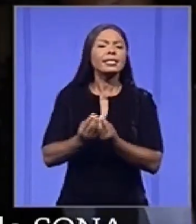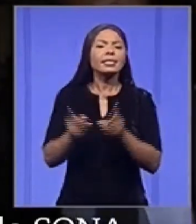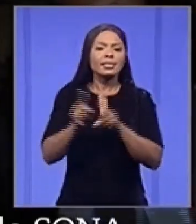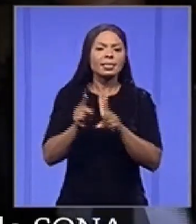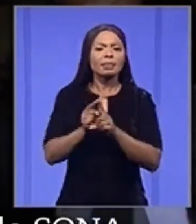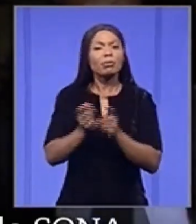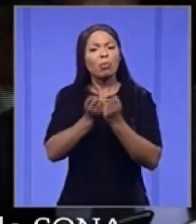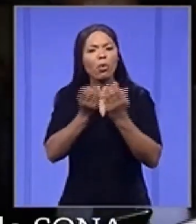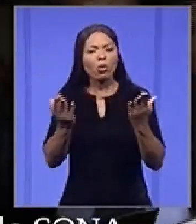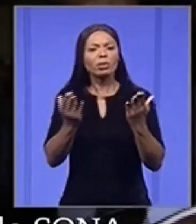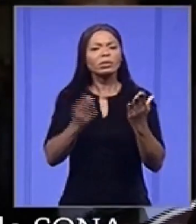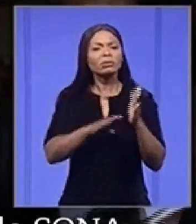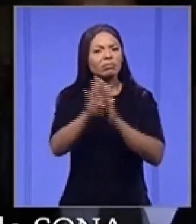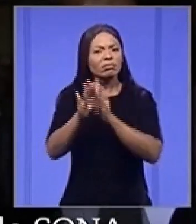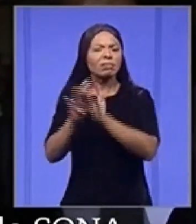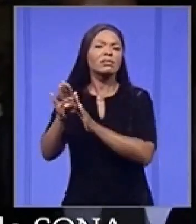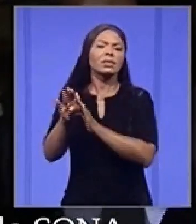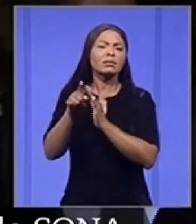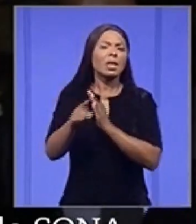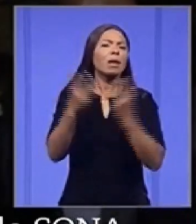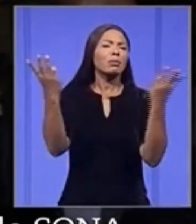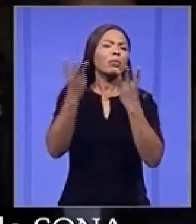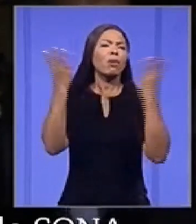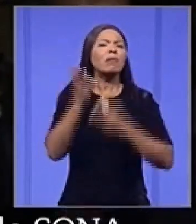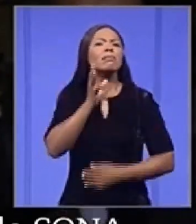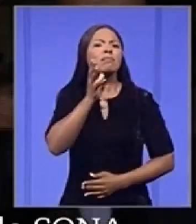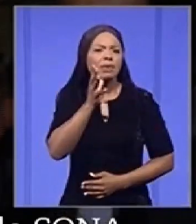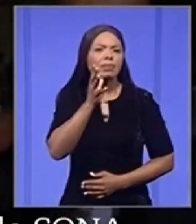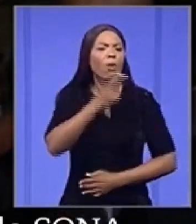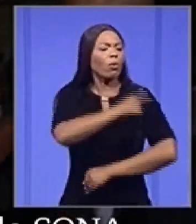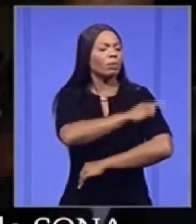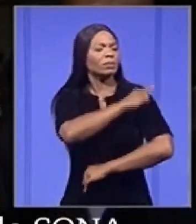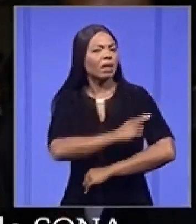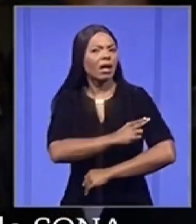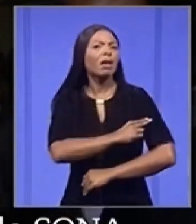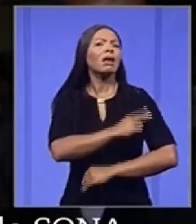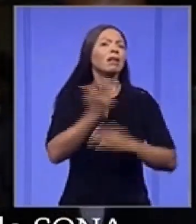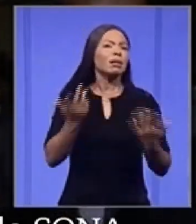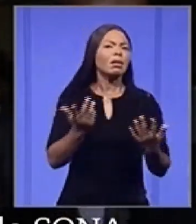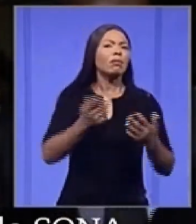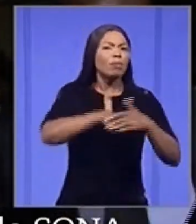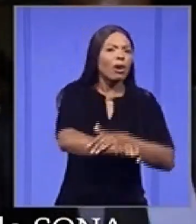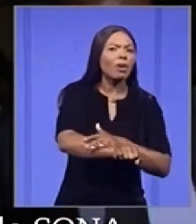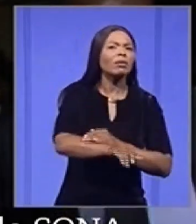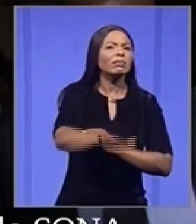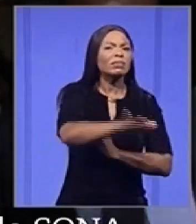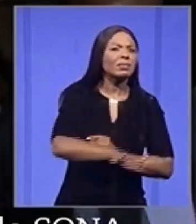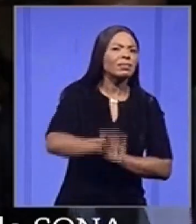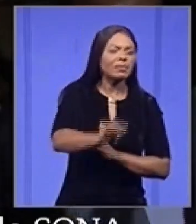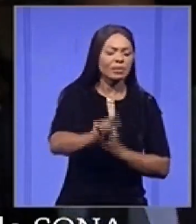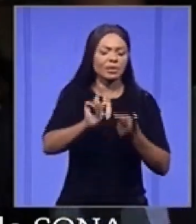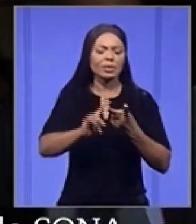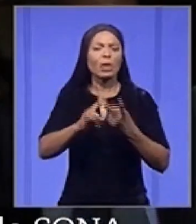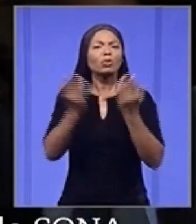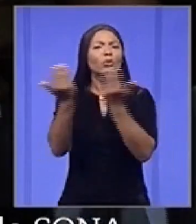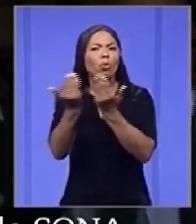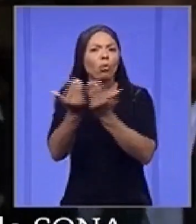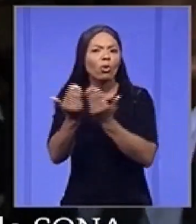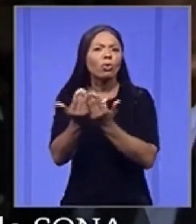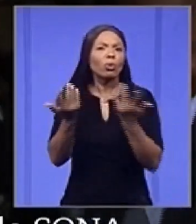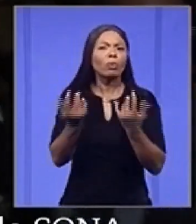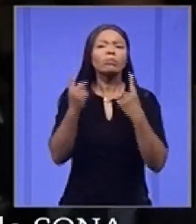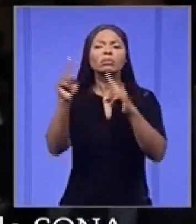affectile batho ba leng gore ke ba bantši e ka ba dipetlele mo batho ba belakelwang gona goba dikolong mo e leng gore ba